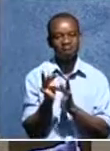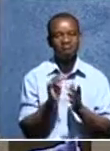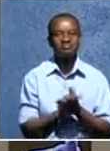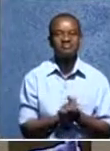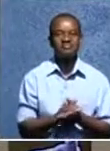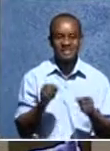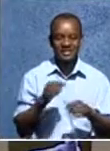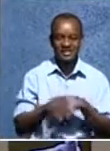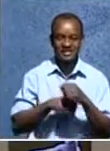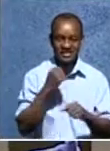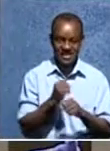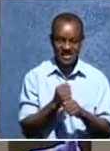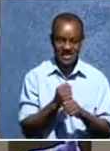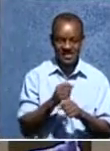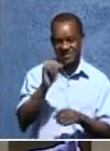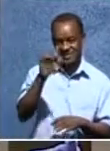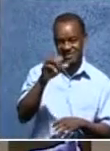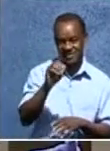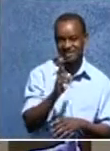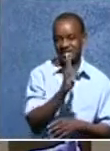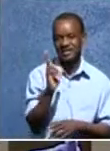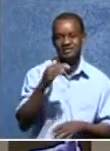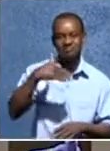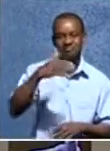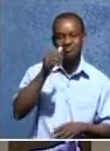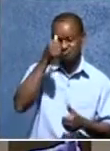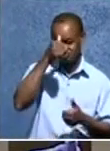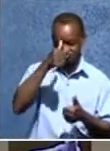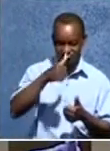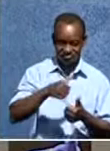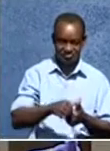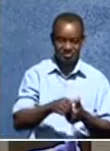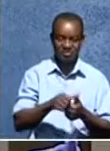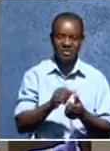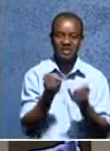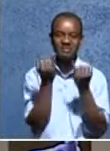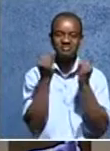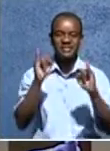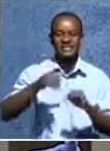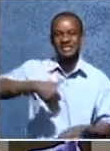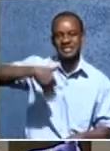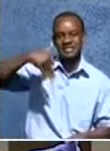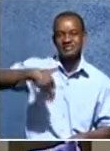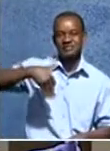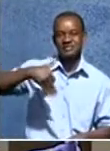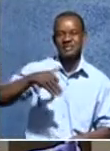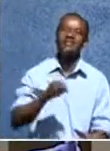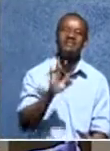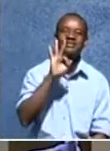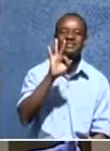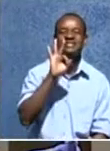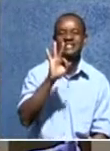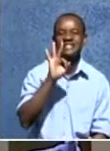Oshana region for Namibia's 23rd independence celebrations, the excitement is for both the travellers and hosts, and that means